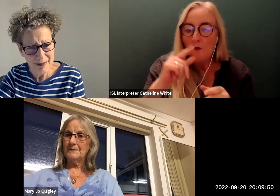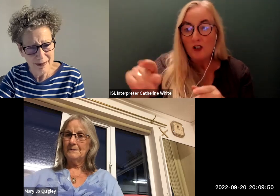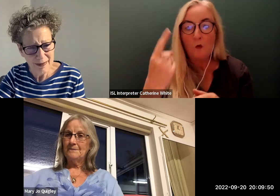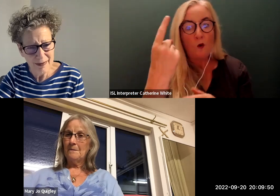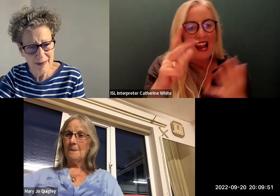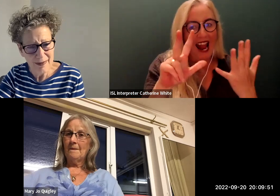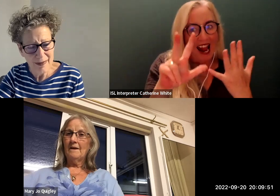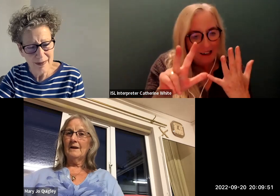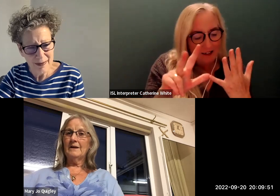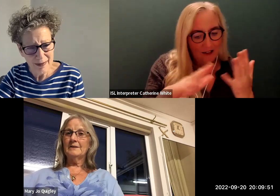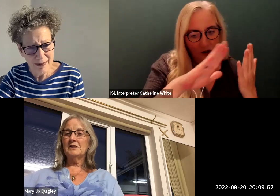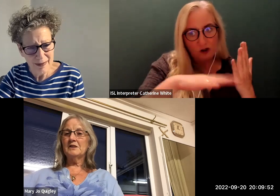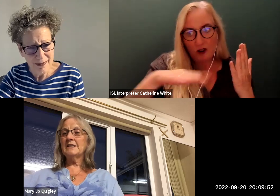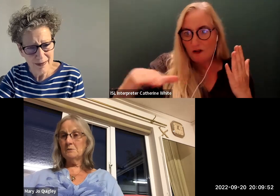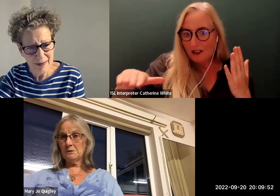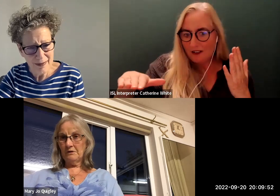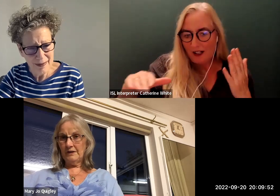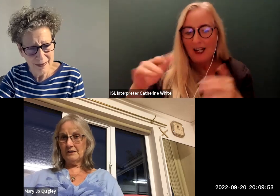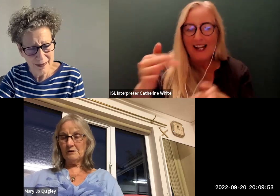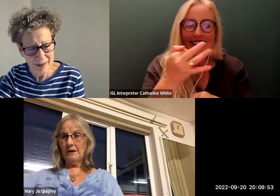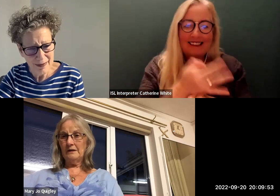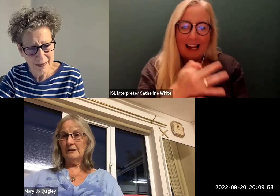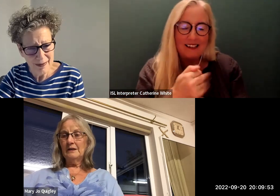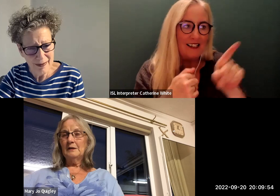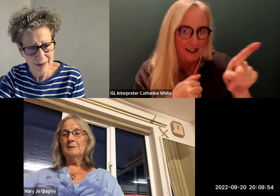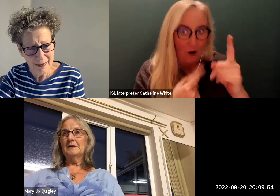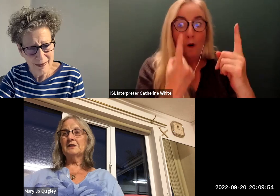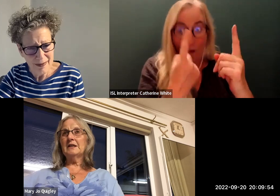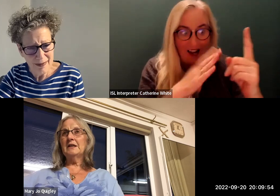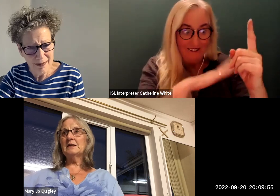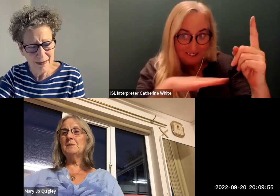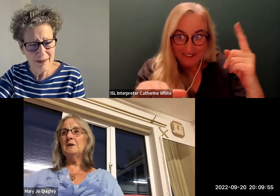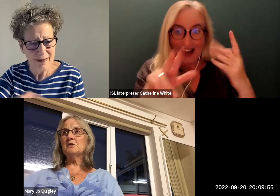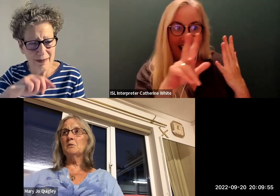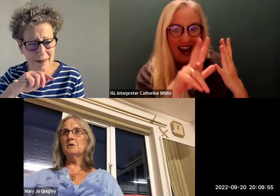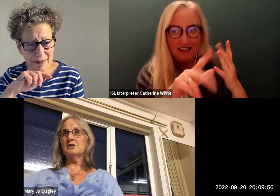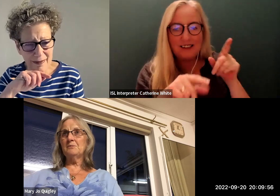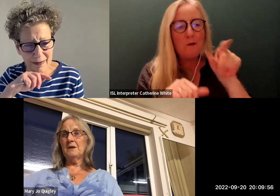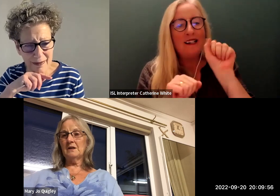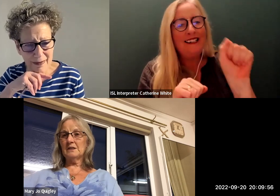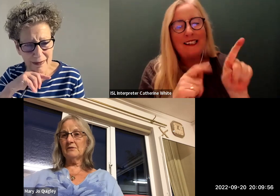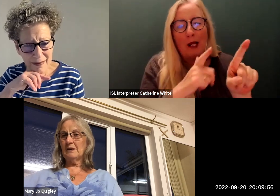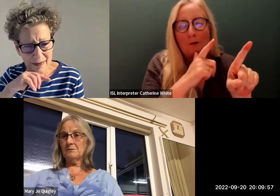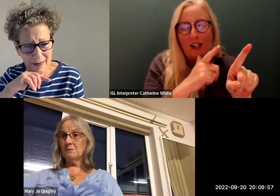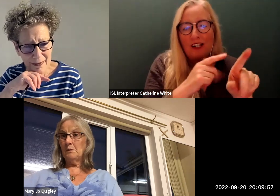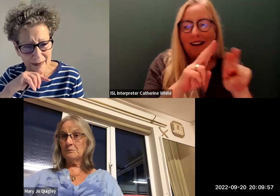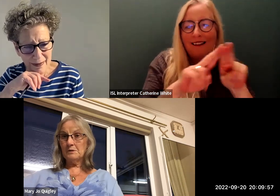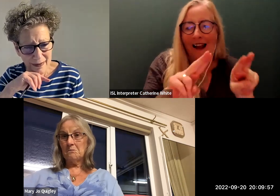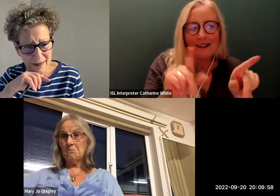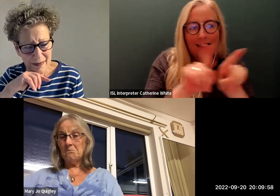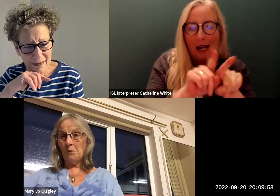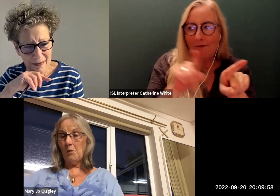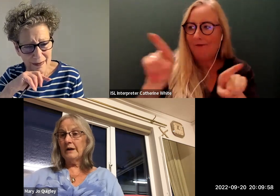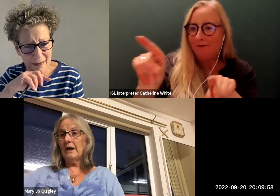children. And Daddy was one of 8 as well. But his speech wouldn't have been as developed as